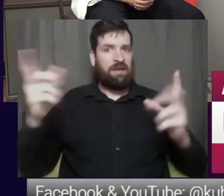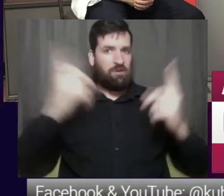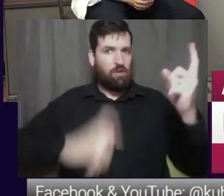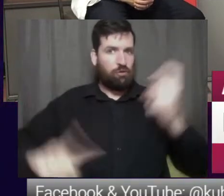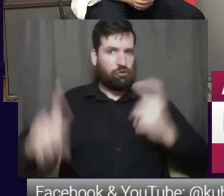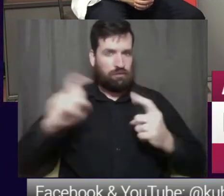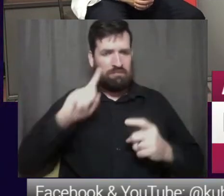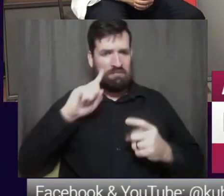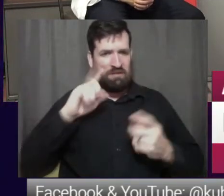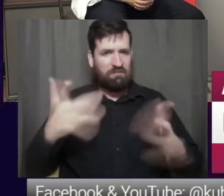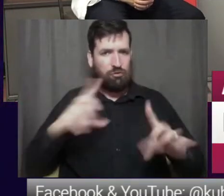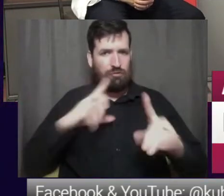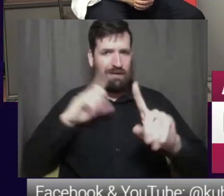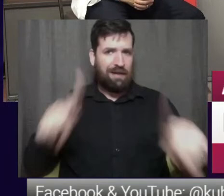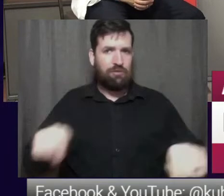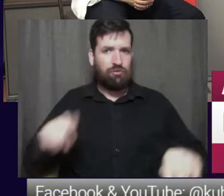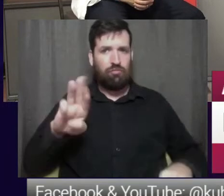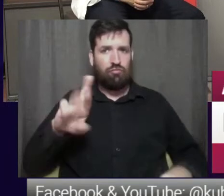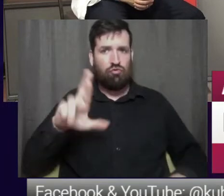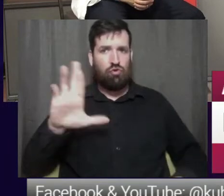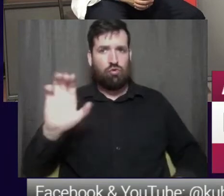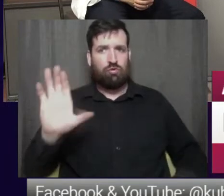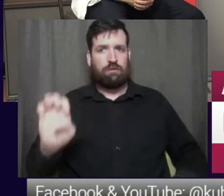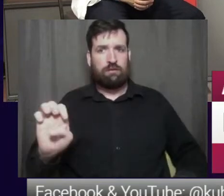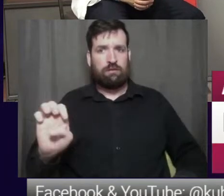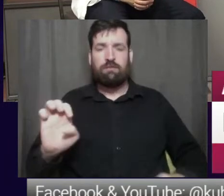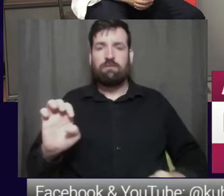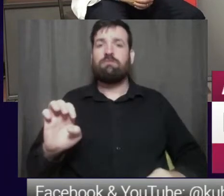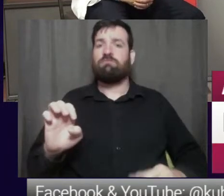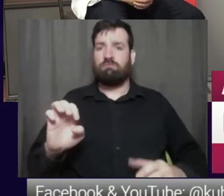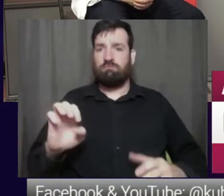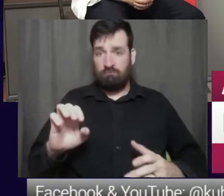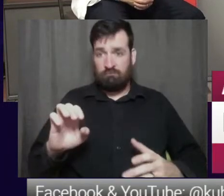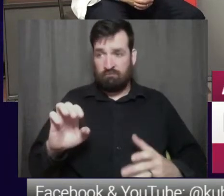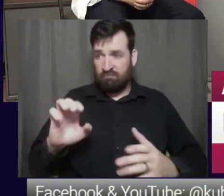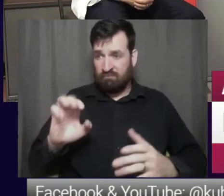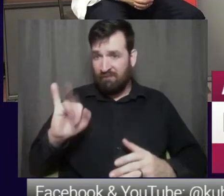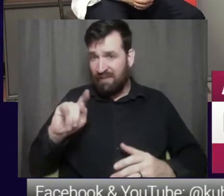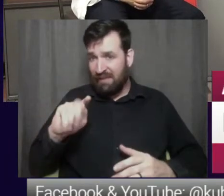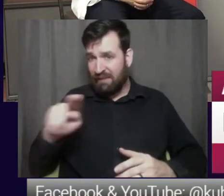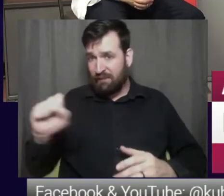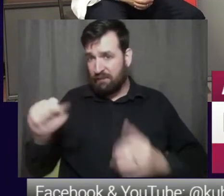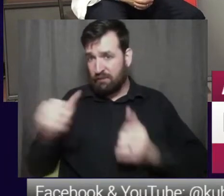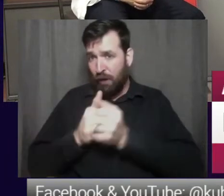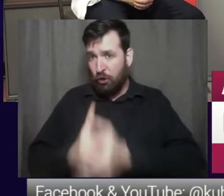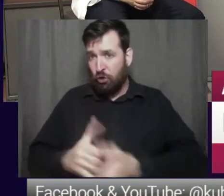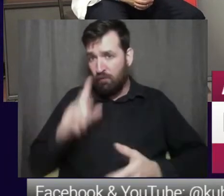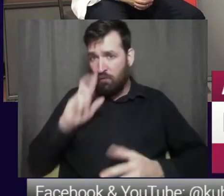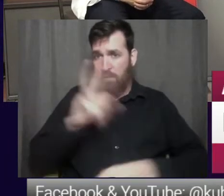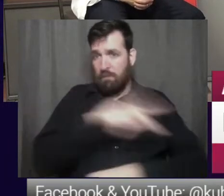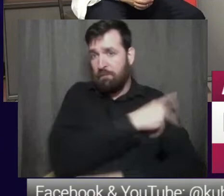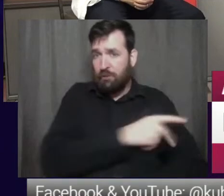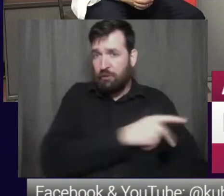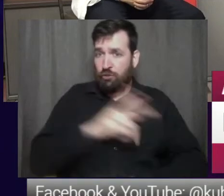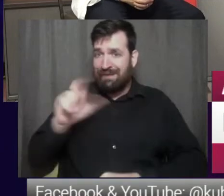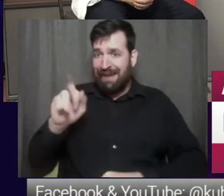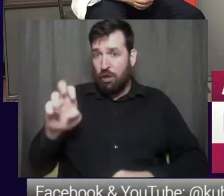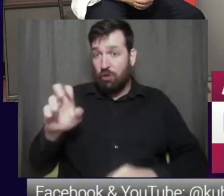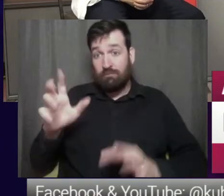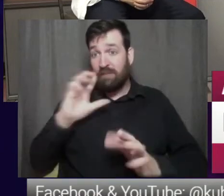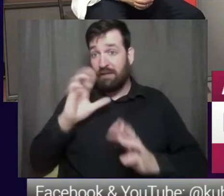Bruce's question about how much of a role do things like fitness trackers play in patient care nowadays, and you say quite a bit when it comes